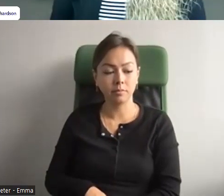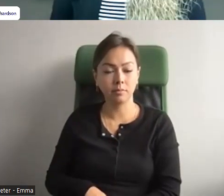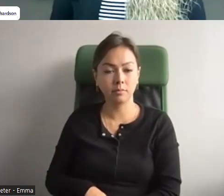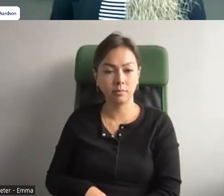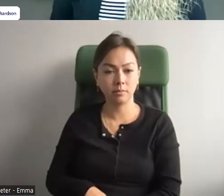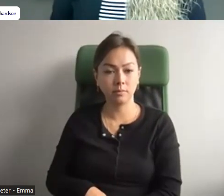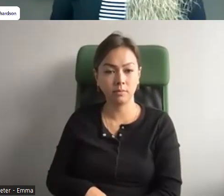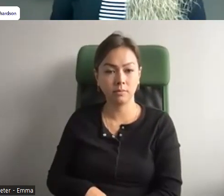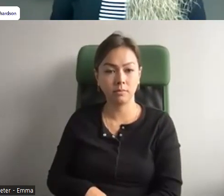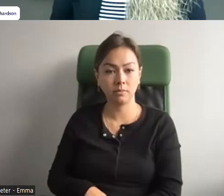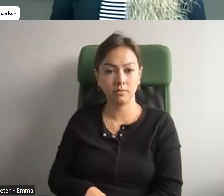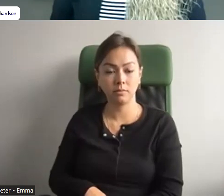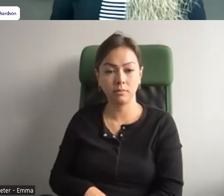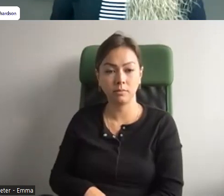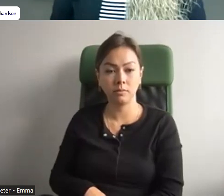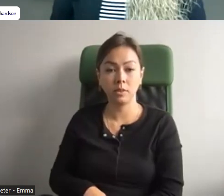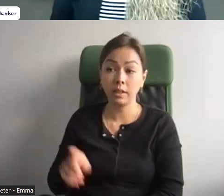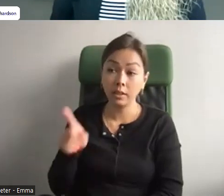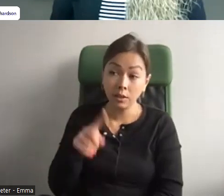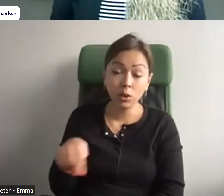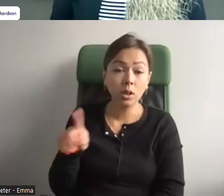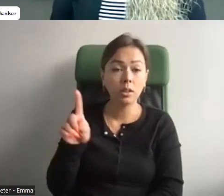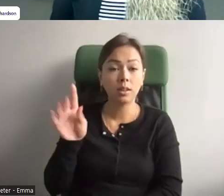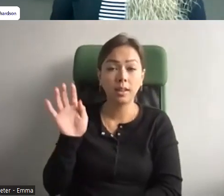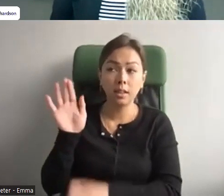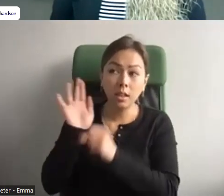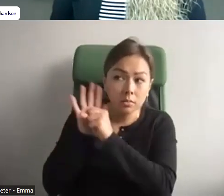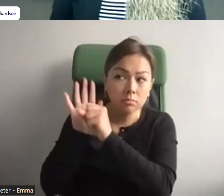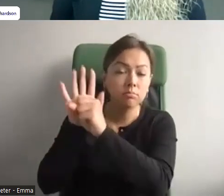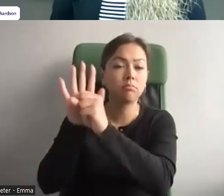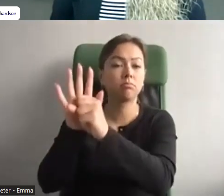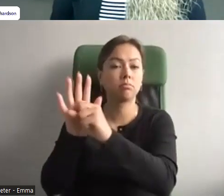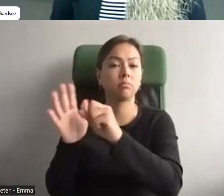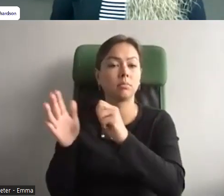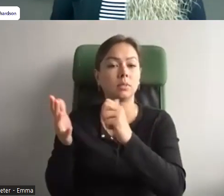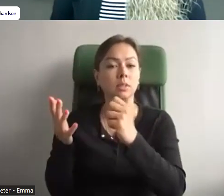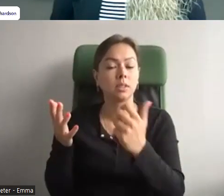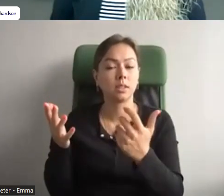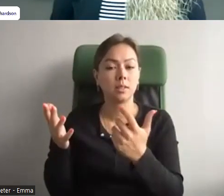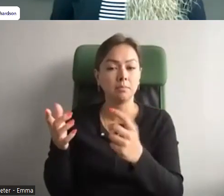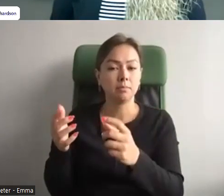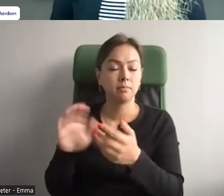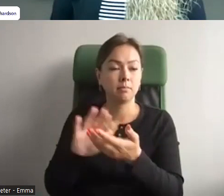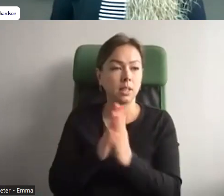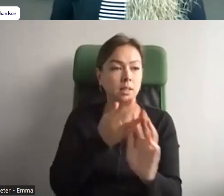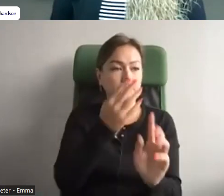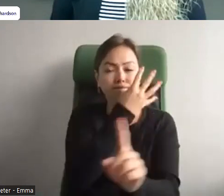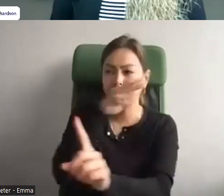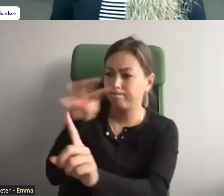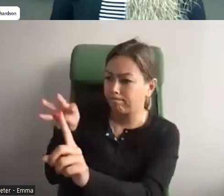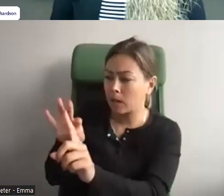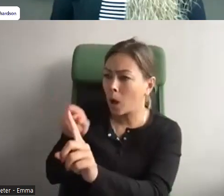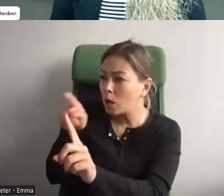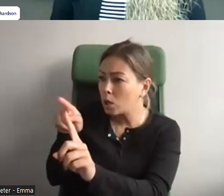are suddenly made the focus of the story and people are saying, well, were you